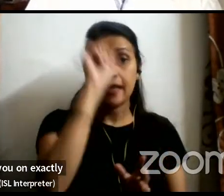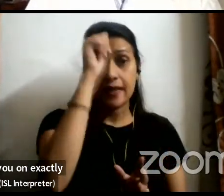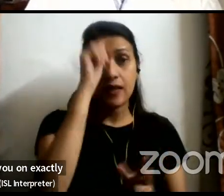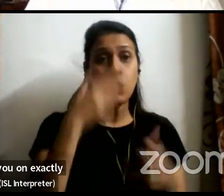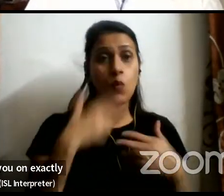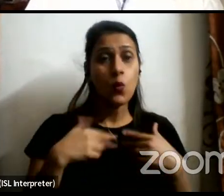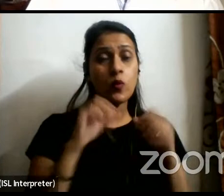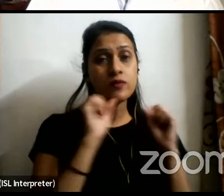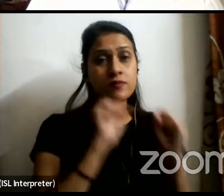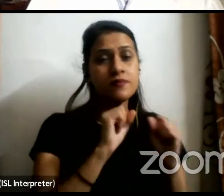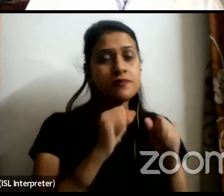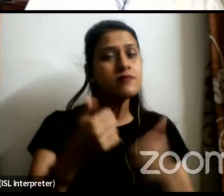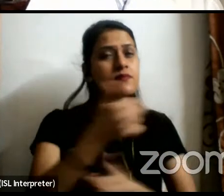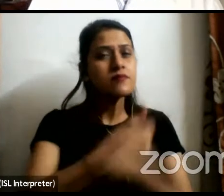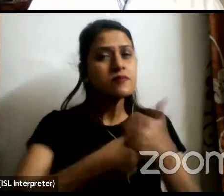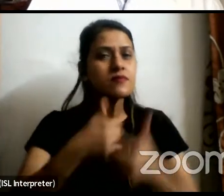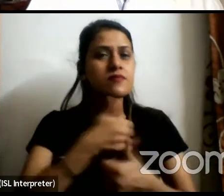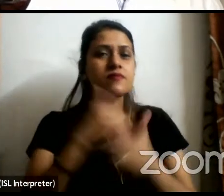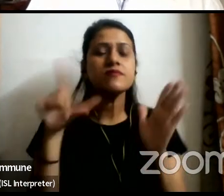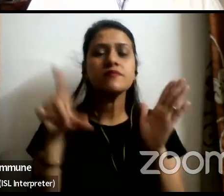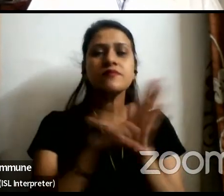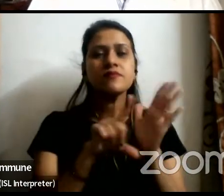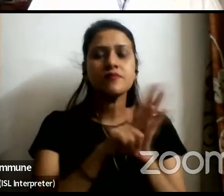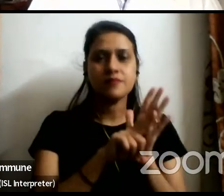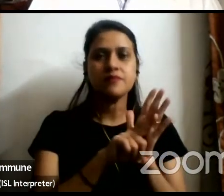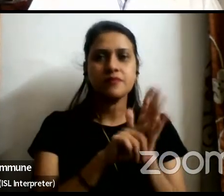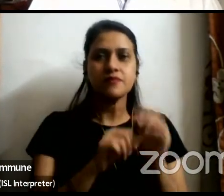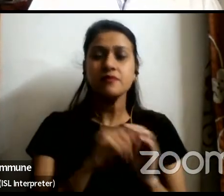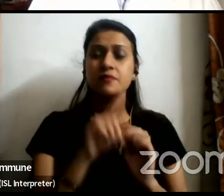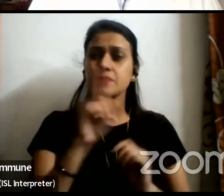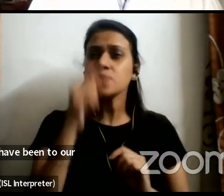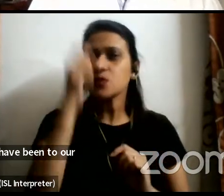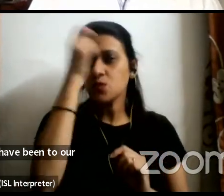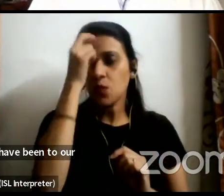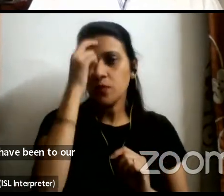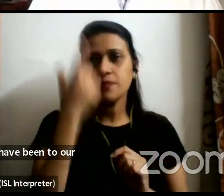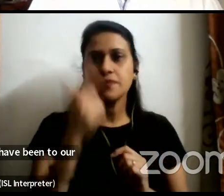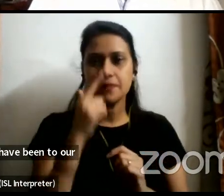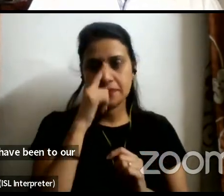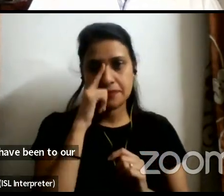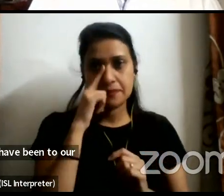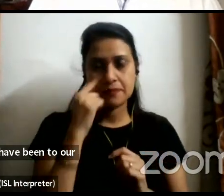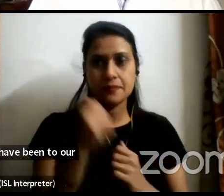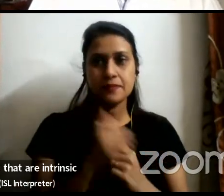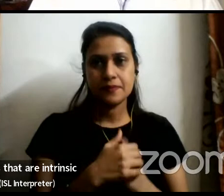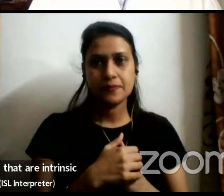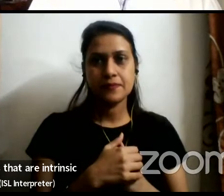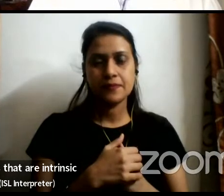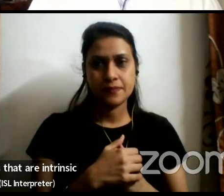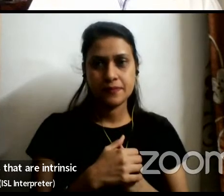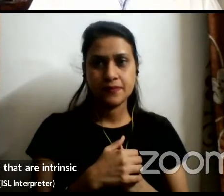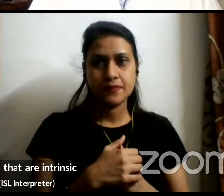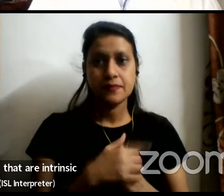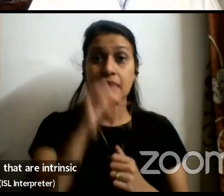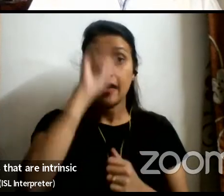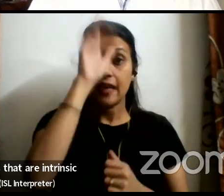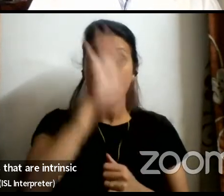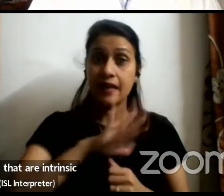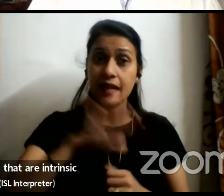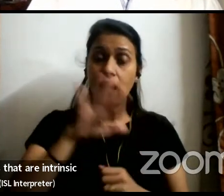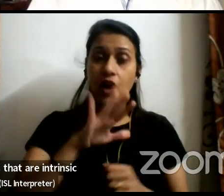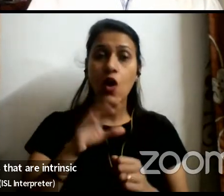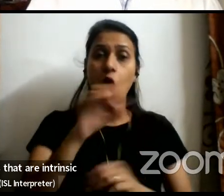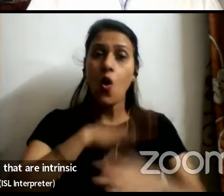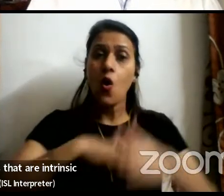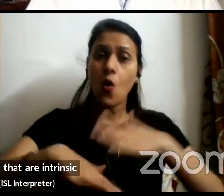been to our competition law? Because, there are problems that are intrinsic to the way India organizes its tribunals,